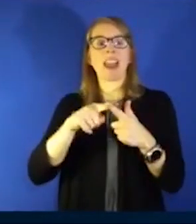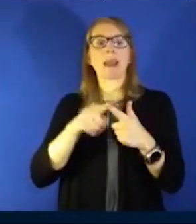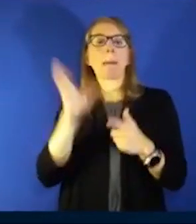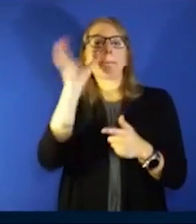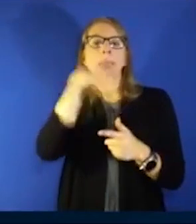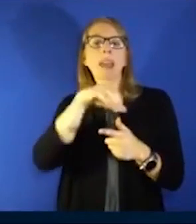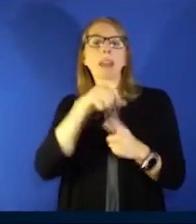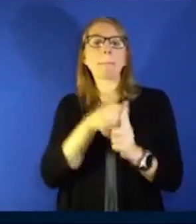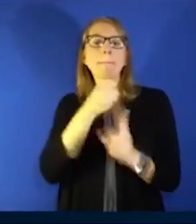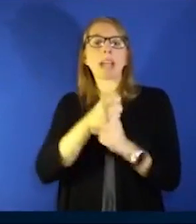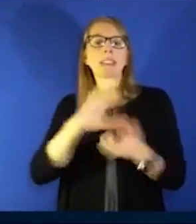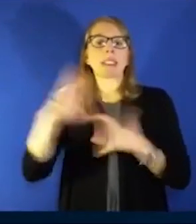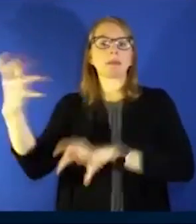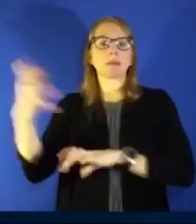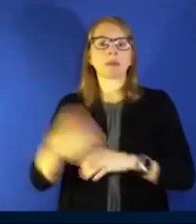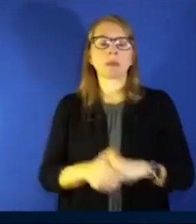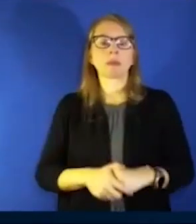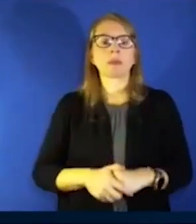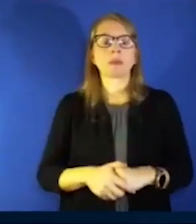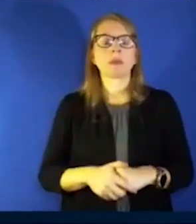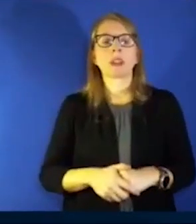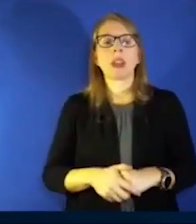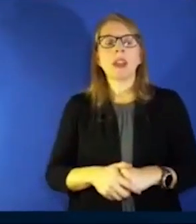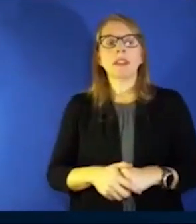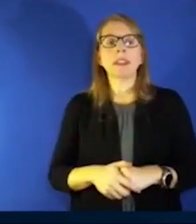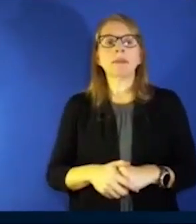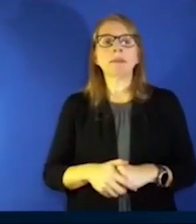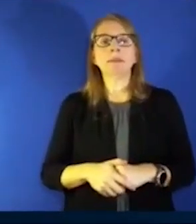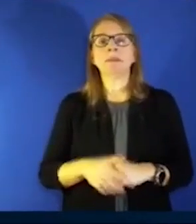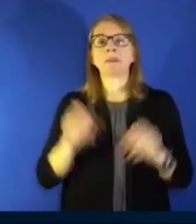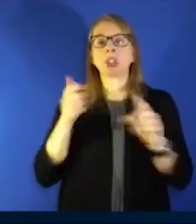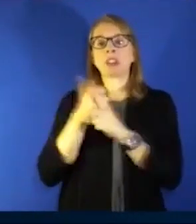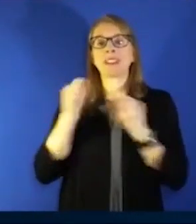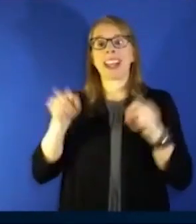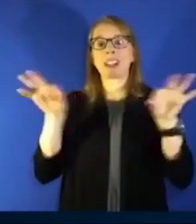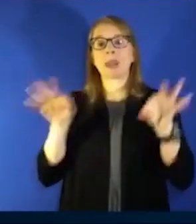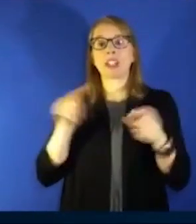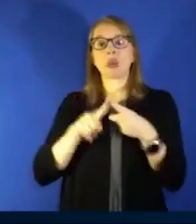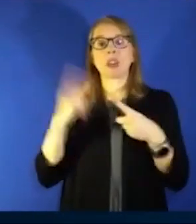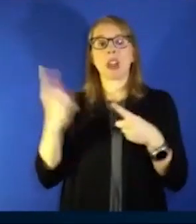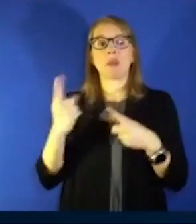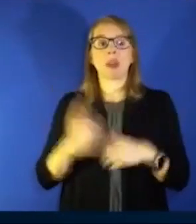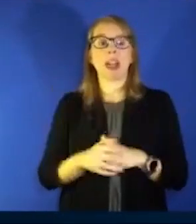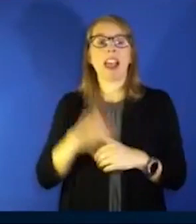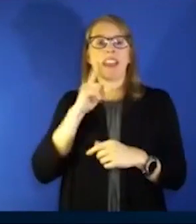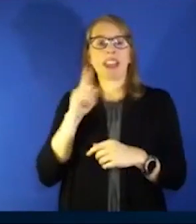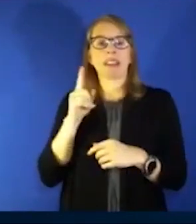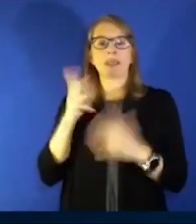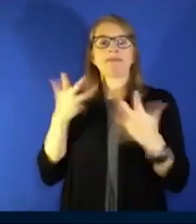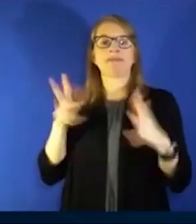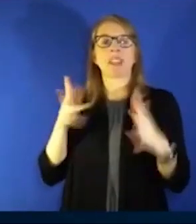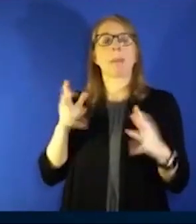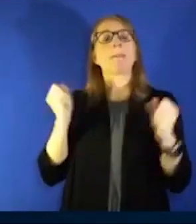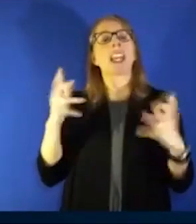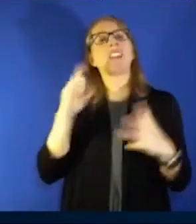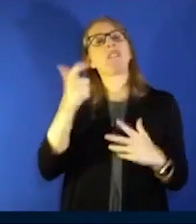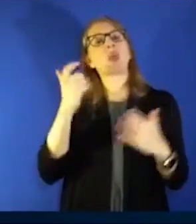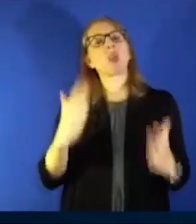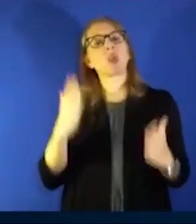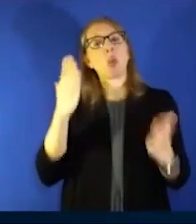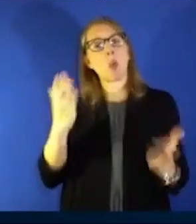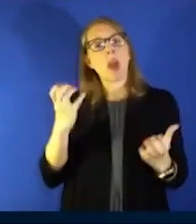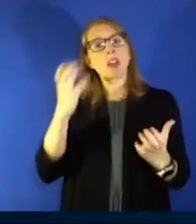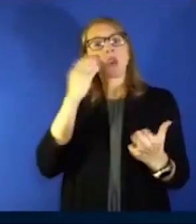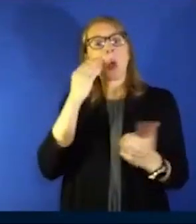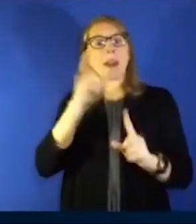out so she can explain to somebody. Because I think that is it. A lot of our viewers want to know the answer so that they can then share